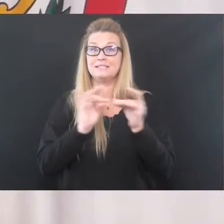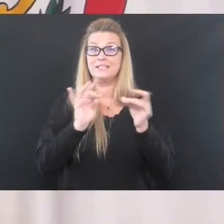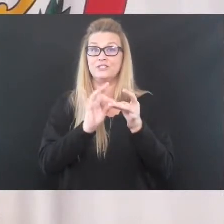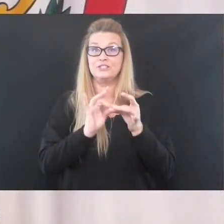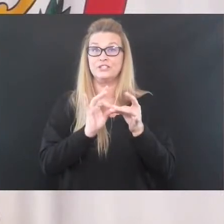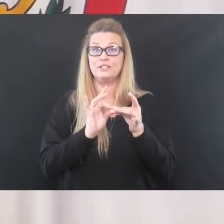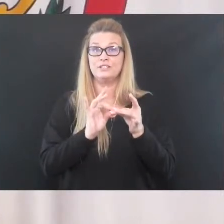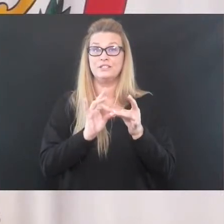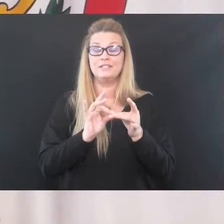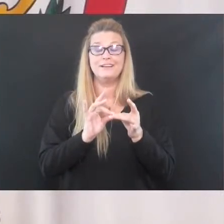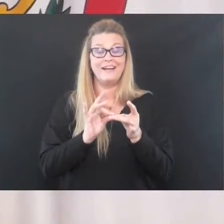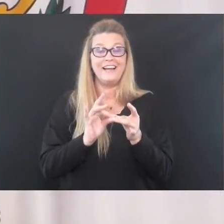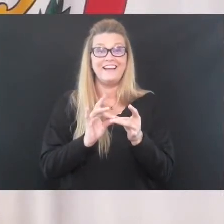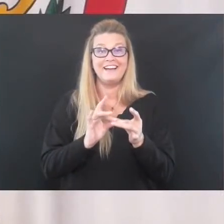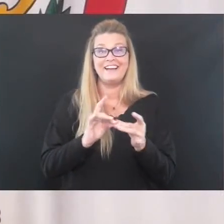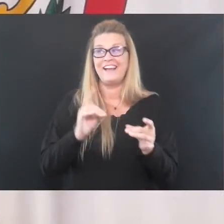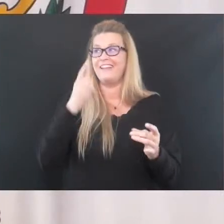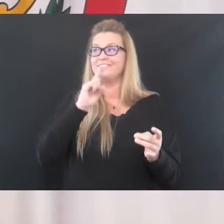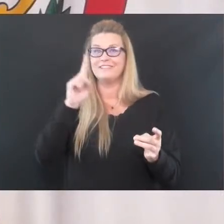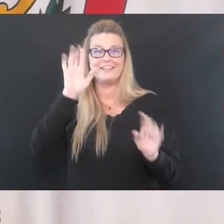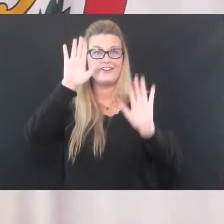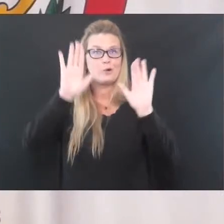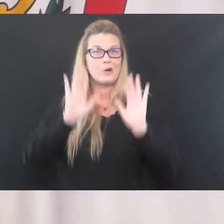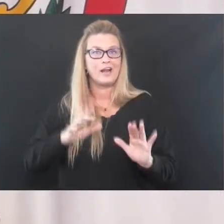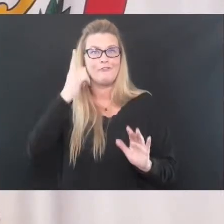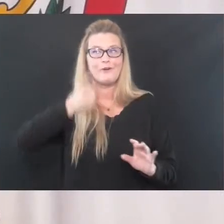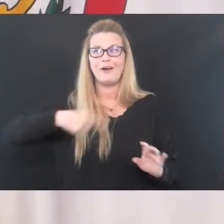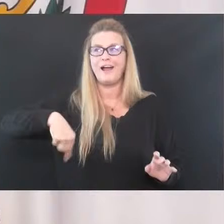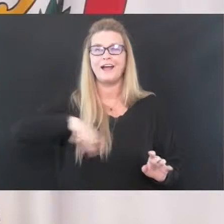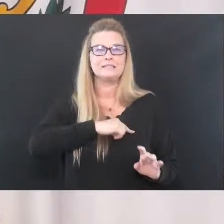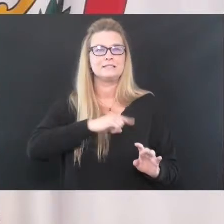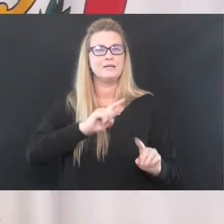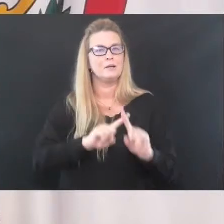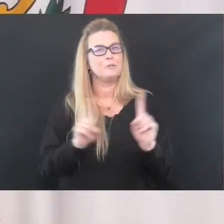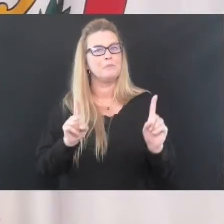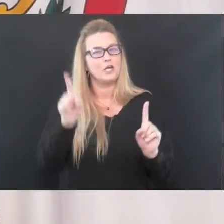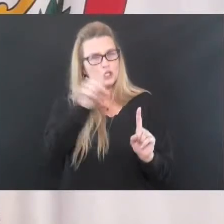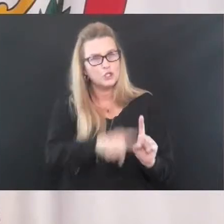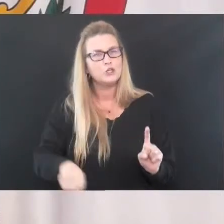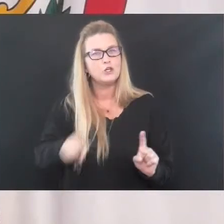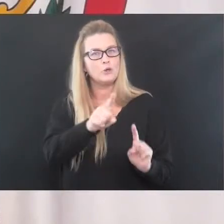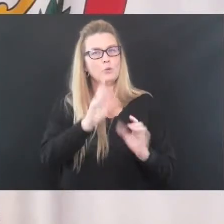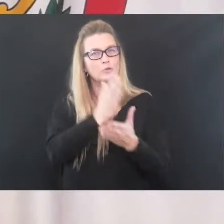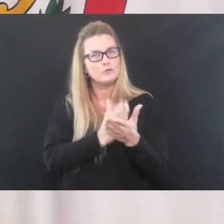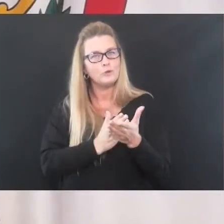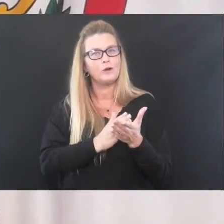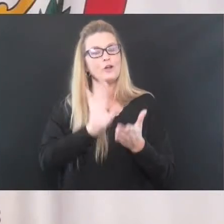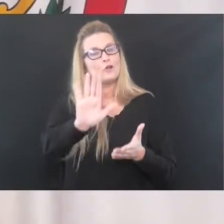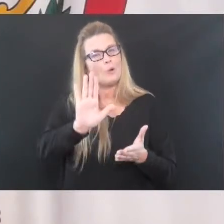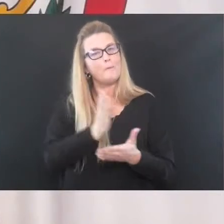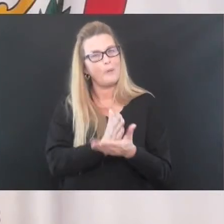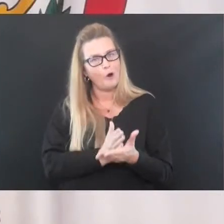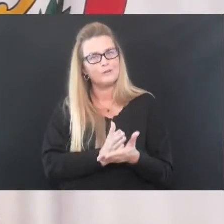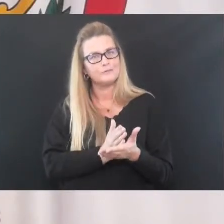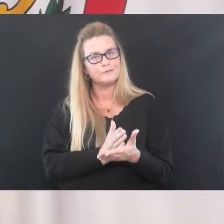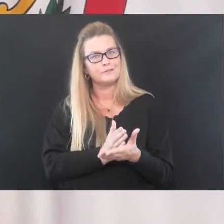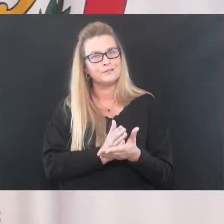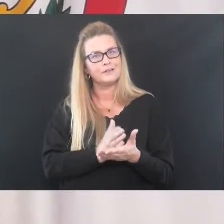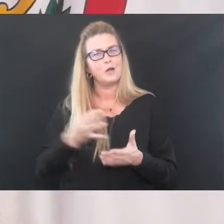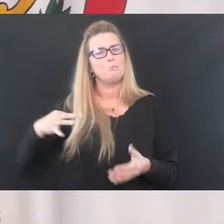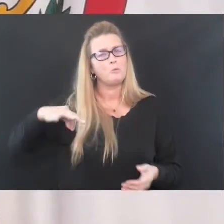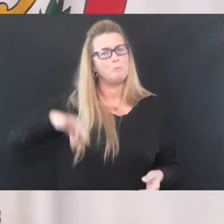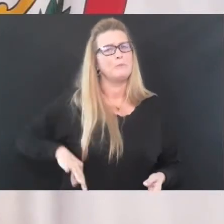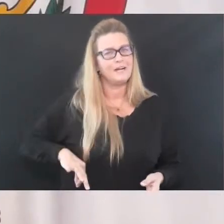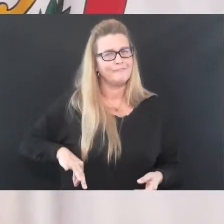of patriotism, which is great for all of us at all times, and you will be doing something that will be a benefit like